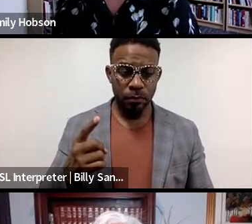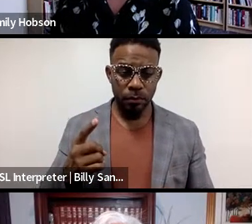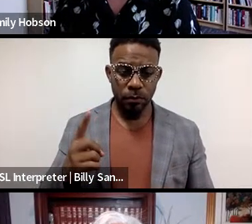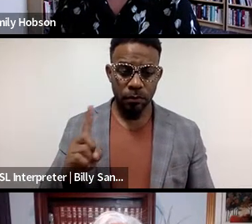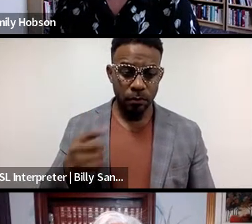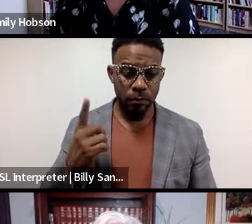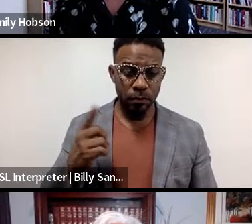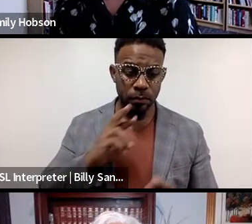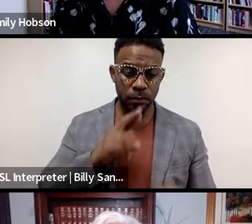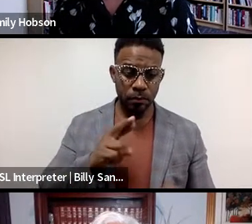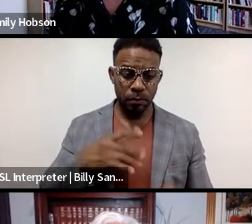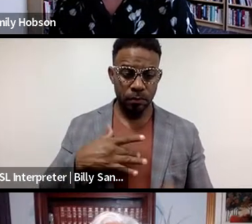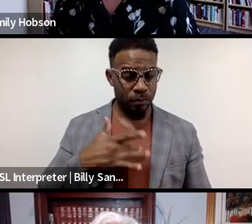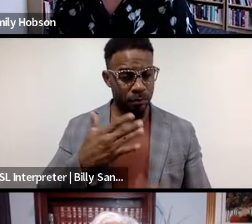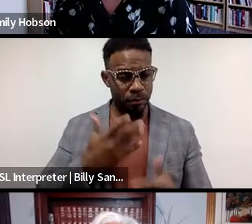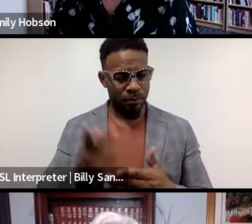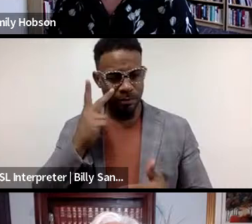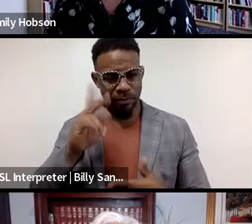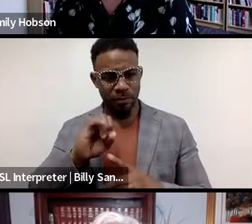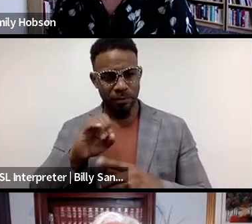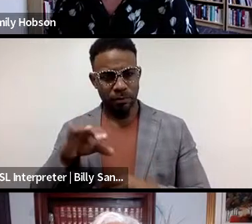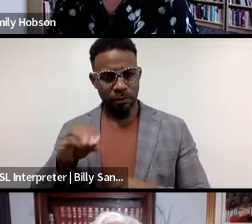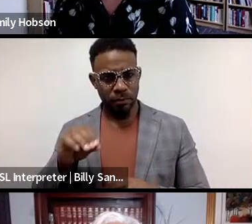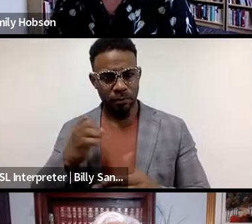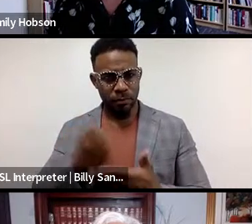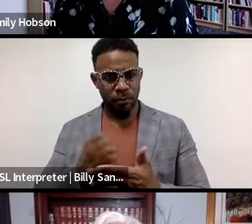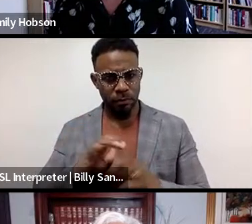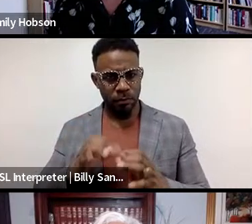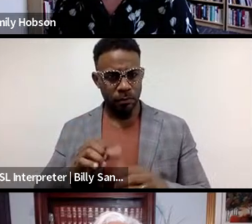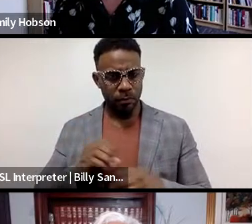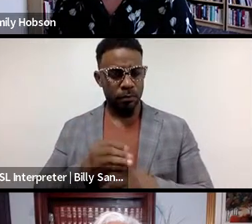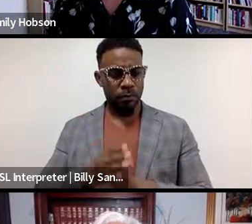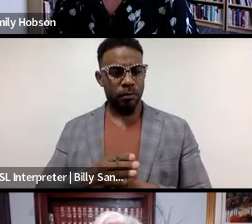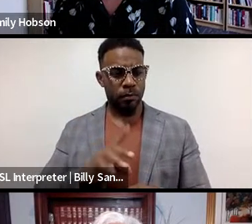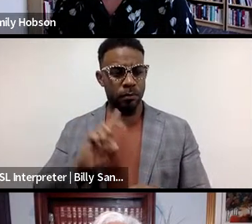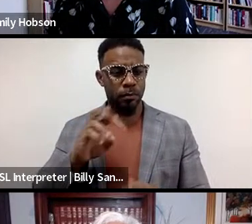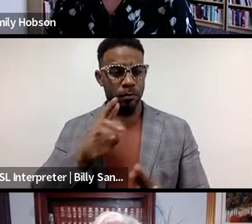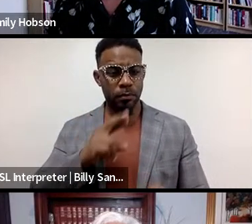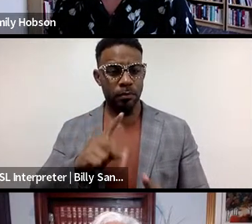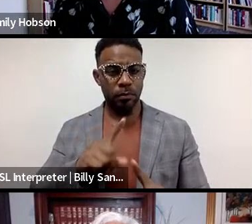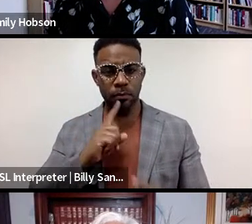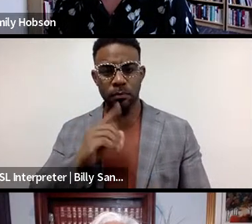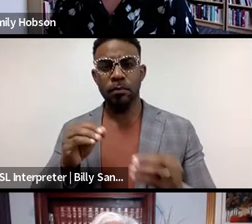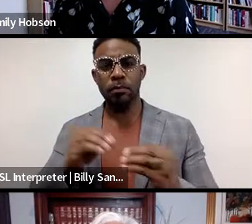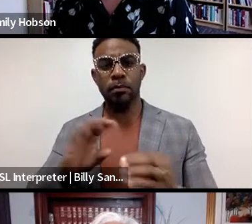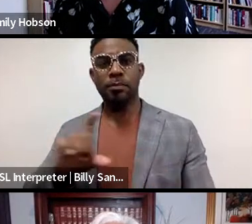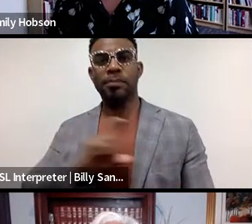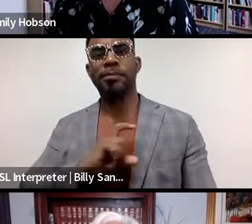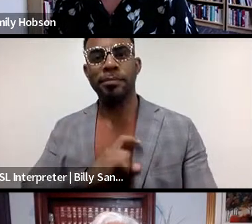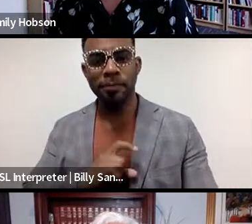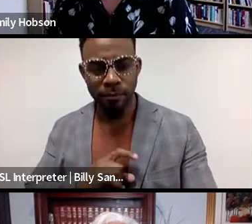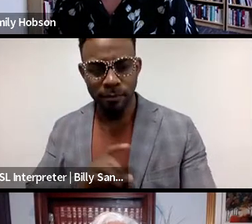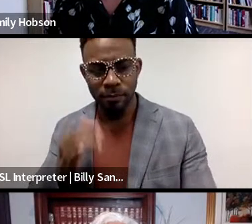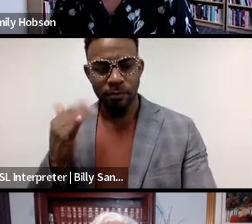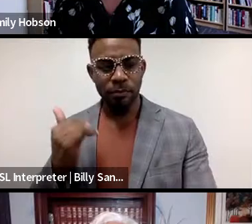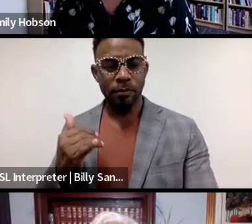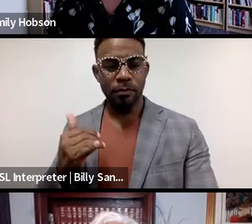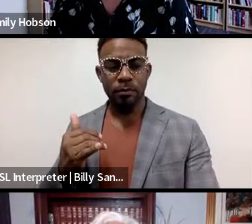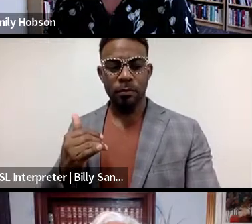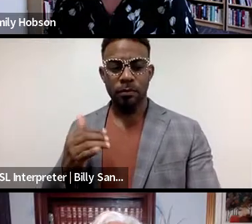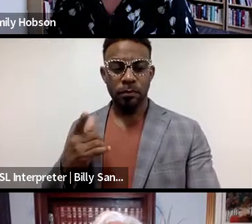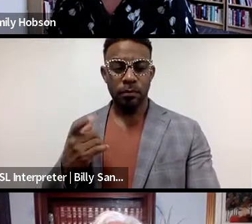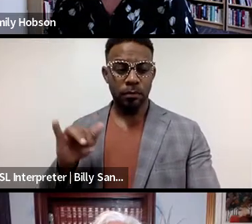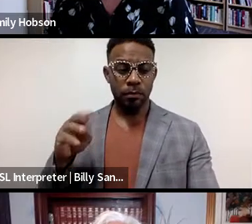the only response, when we fail to see the socioeconomic root causes, then the only response is more police. And that's why, you know,